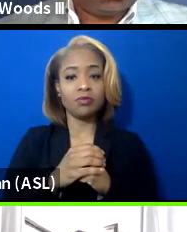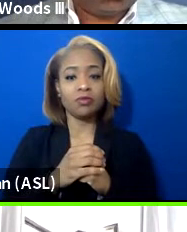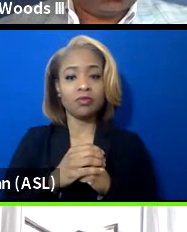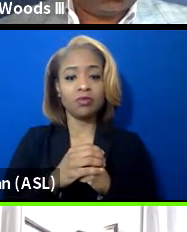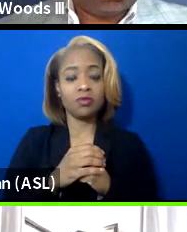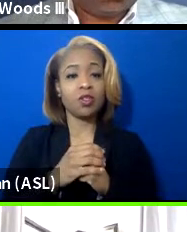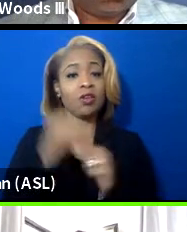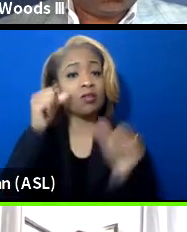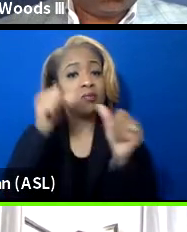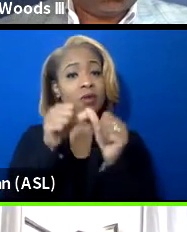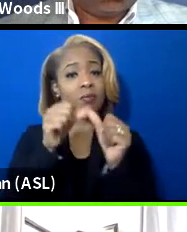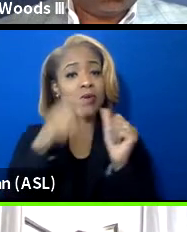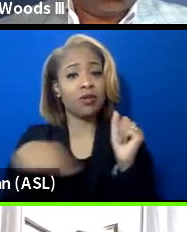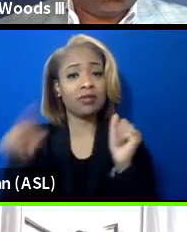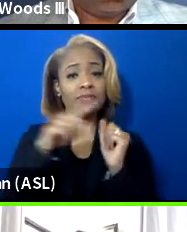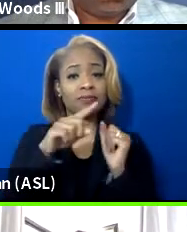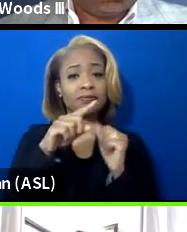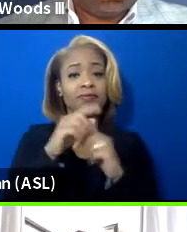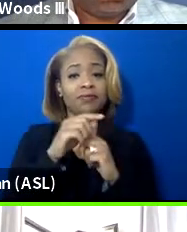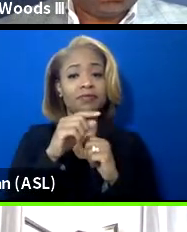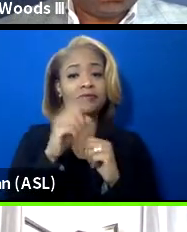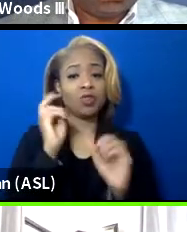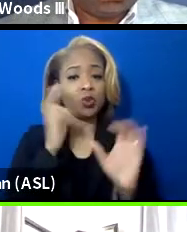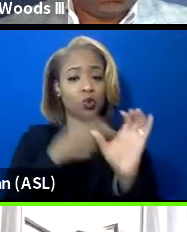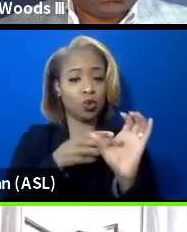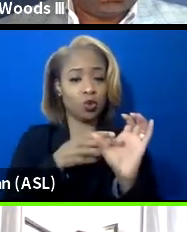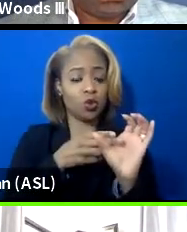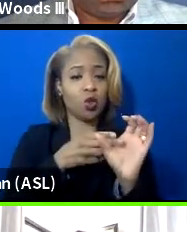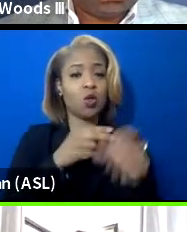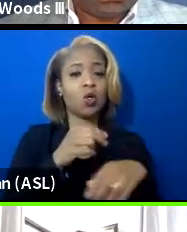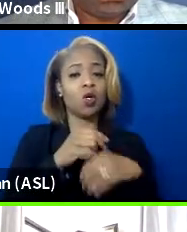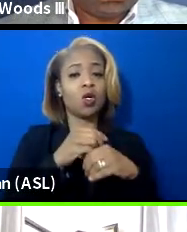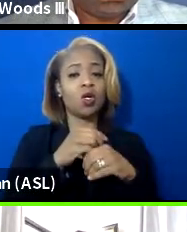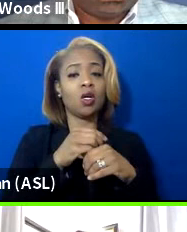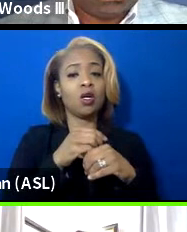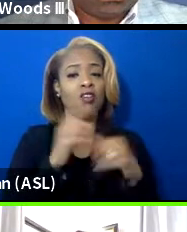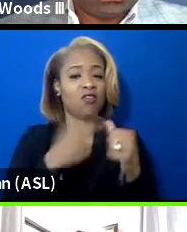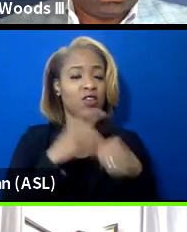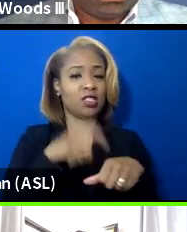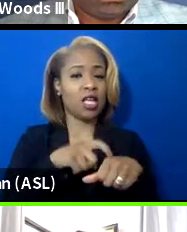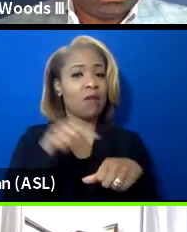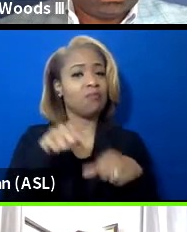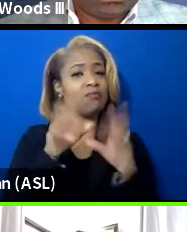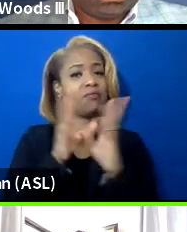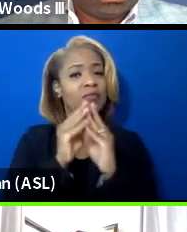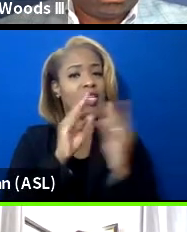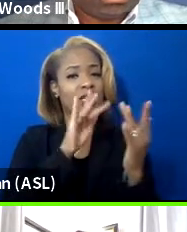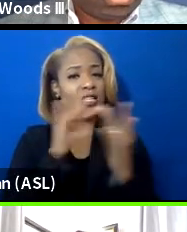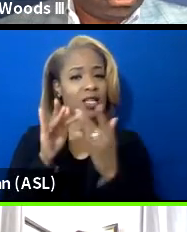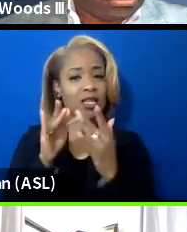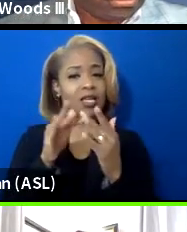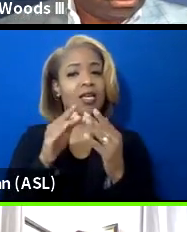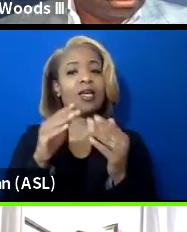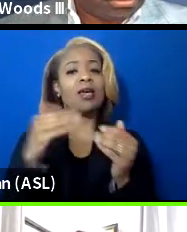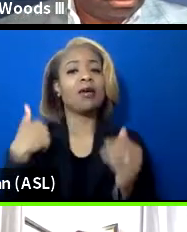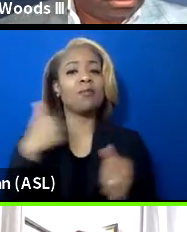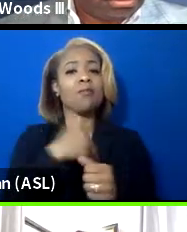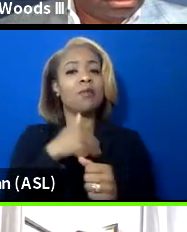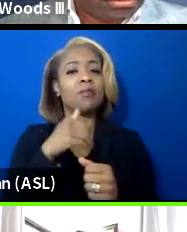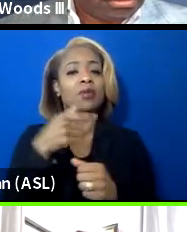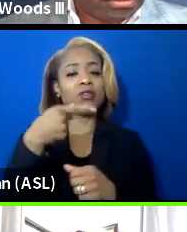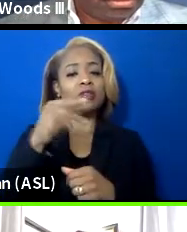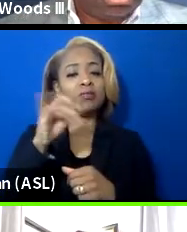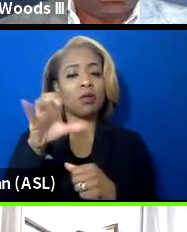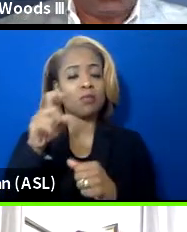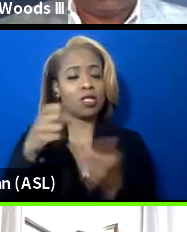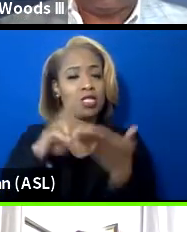as a reminder for those of us joining who might be joining the first time, because this is a virtual meeting, members of the public had to sign up in